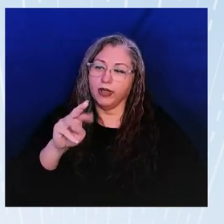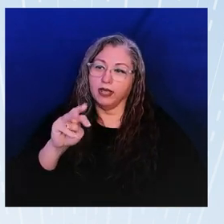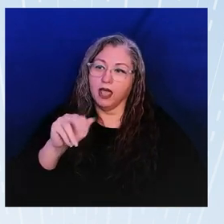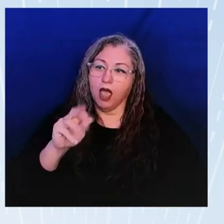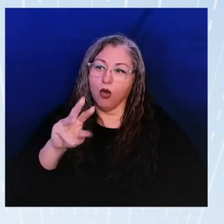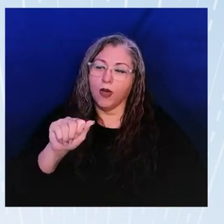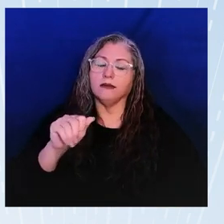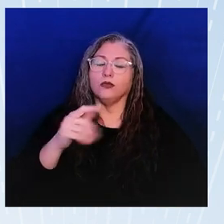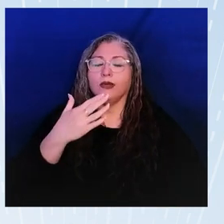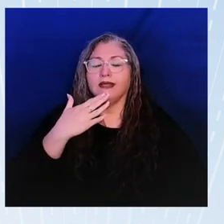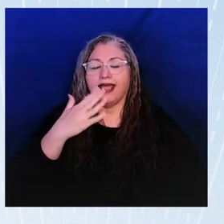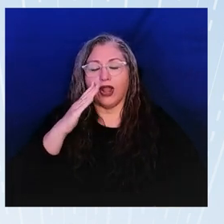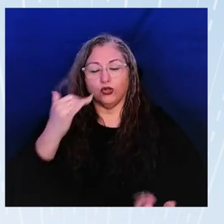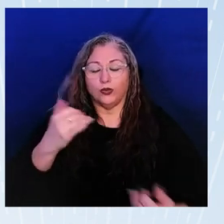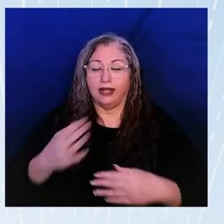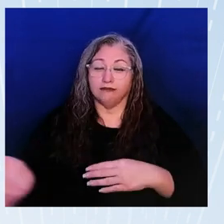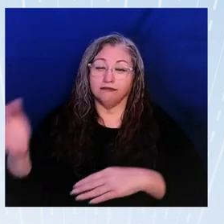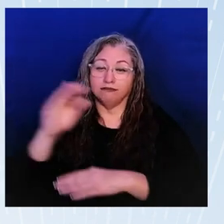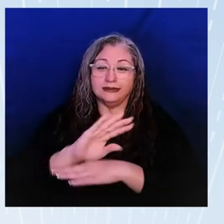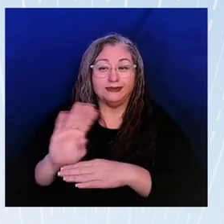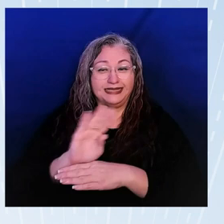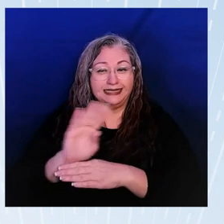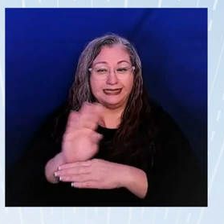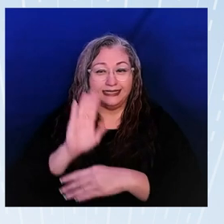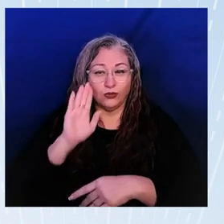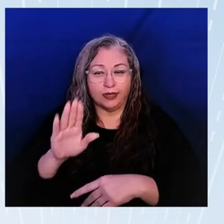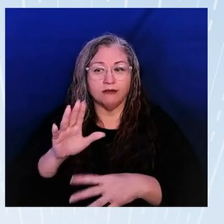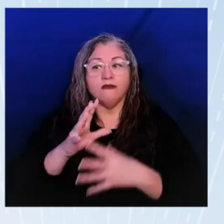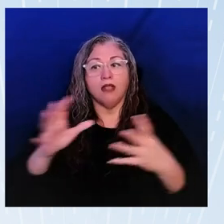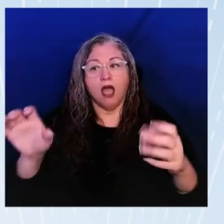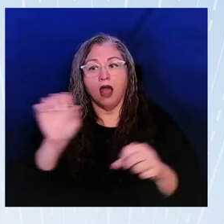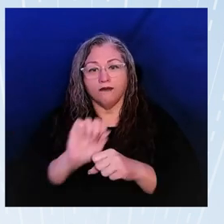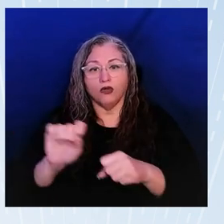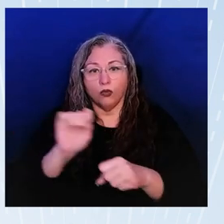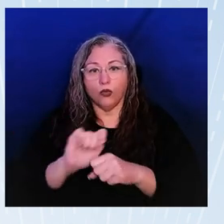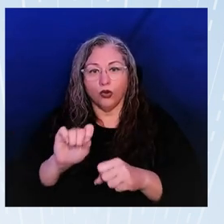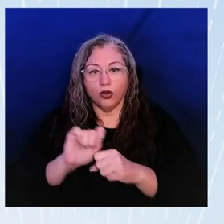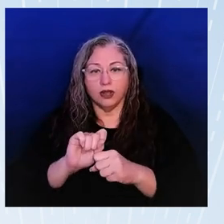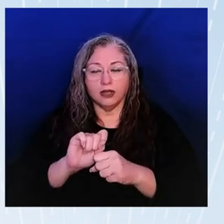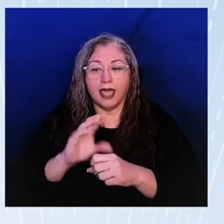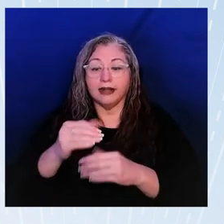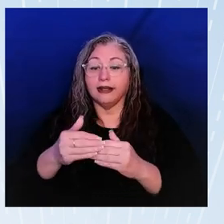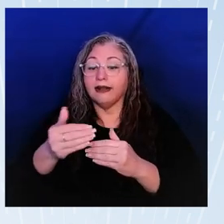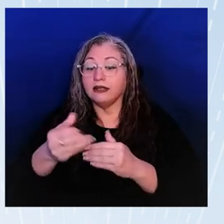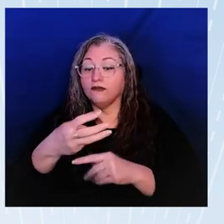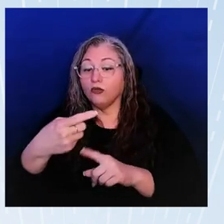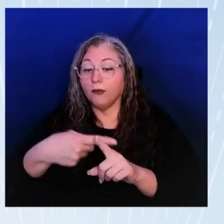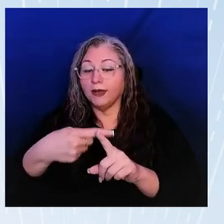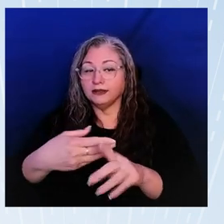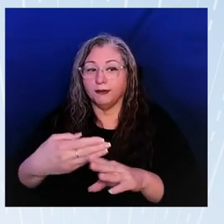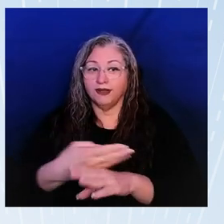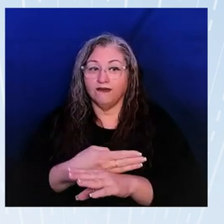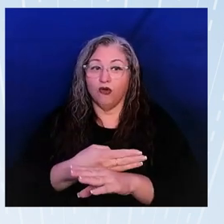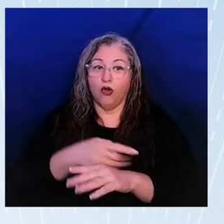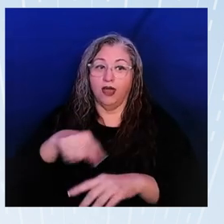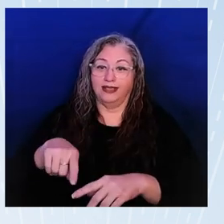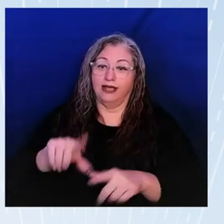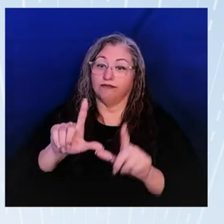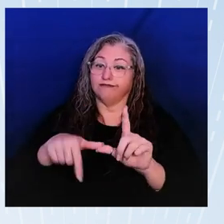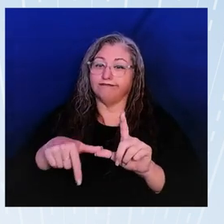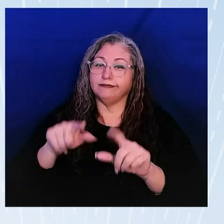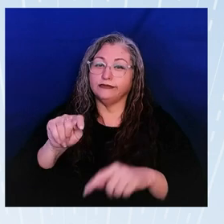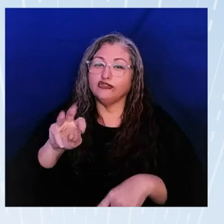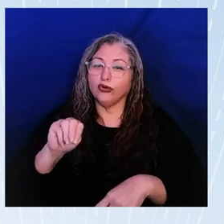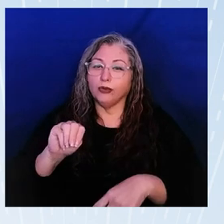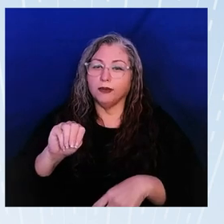that we have a busy day ahead. We have lots of work to do as well in the coming months before this commission's term ends. But again, we are